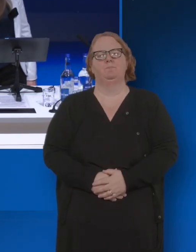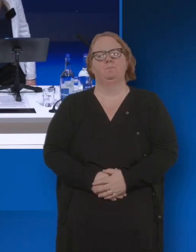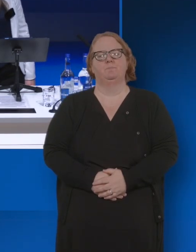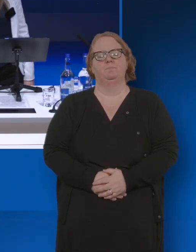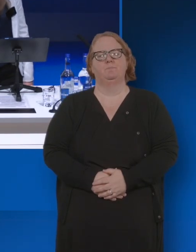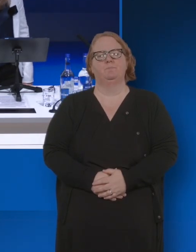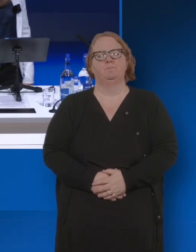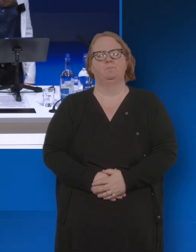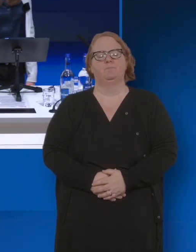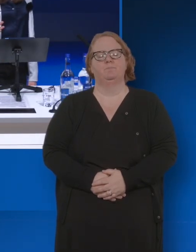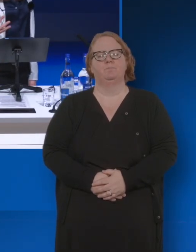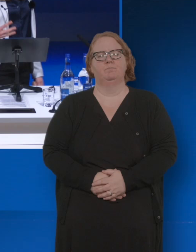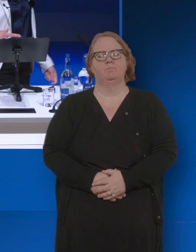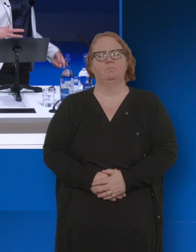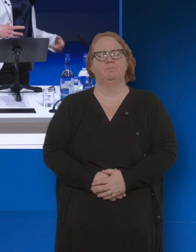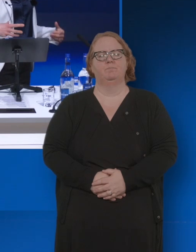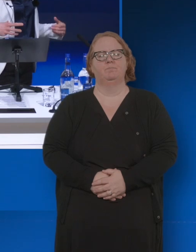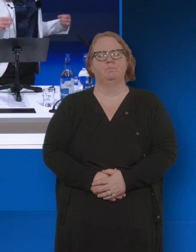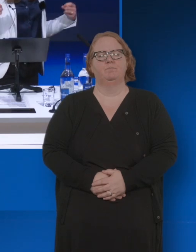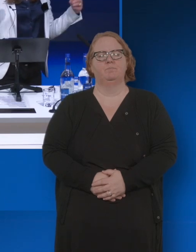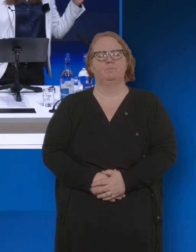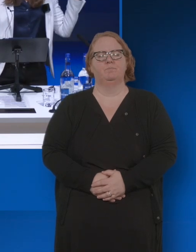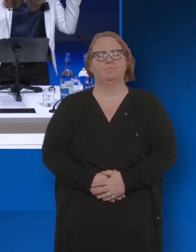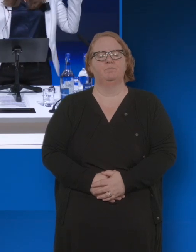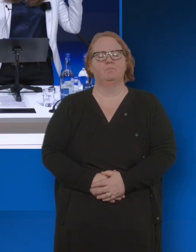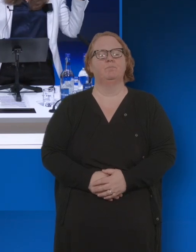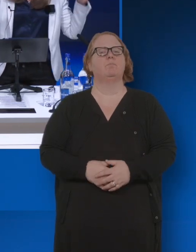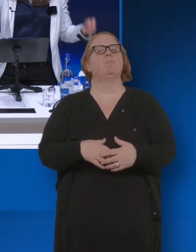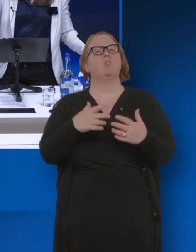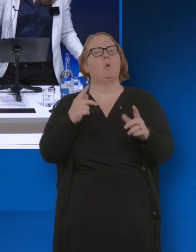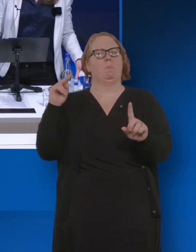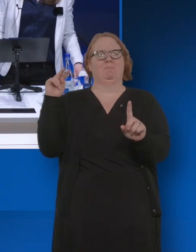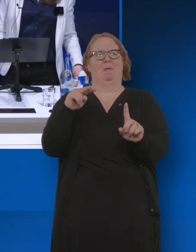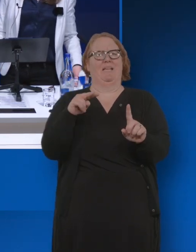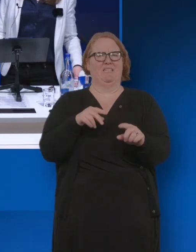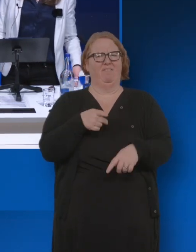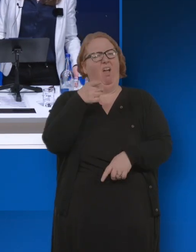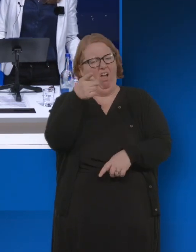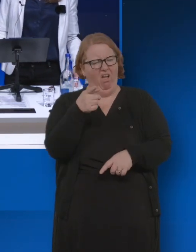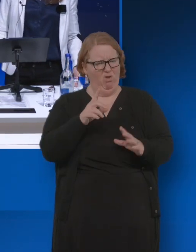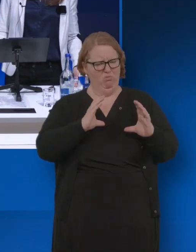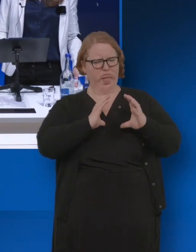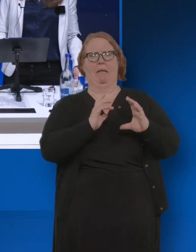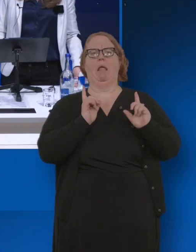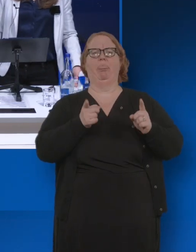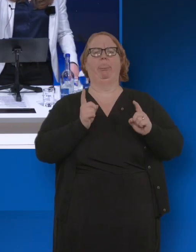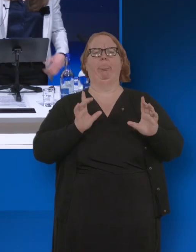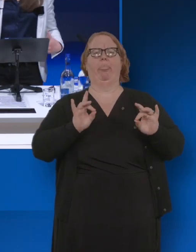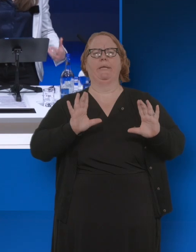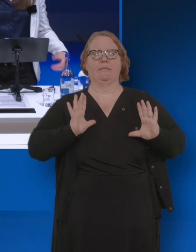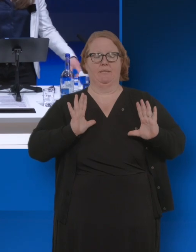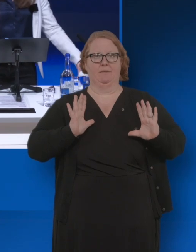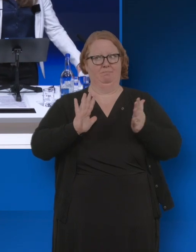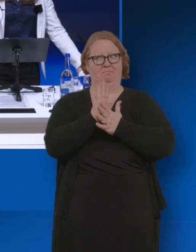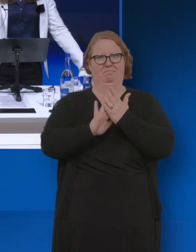the perspective that drives the view that you are just your brain is